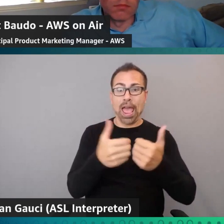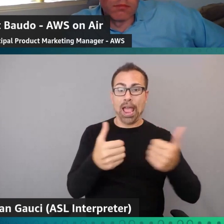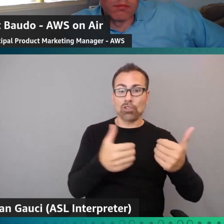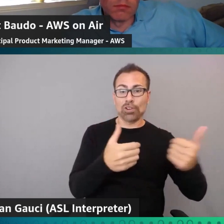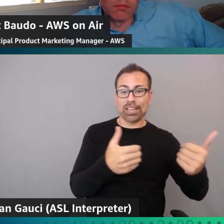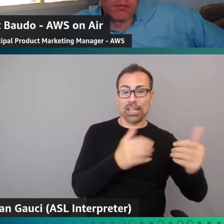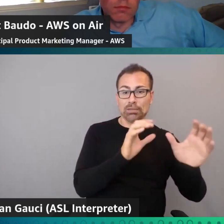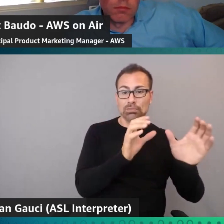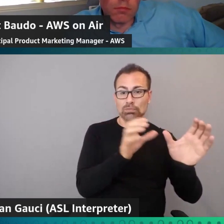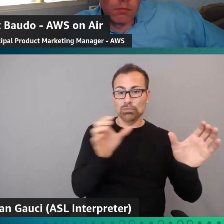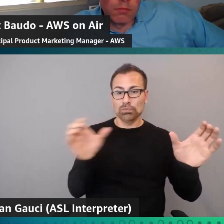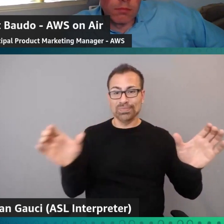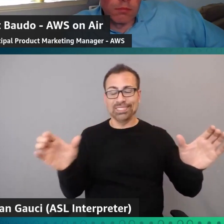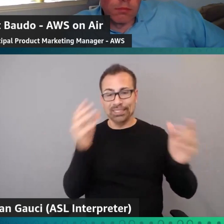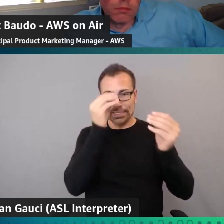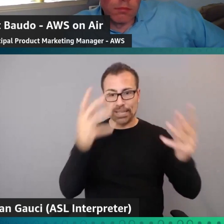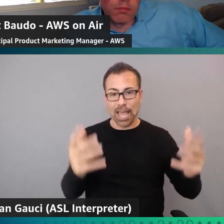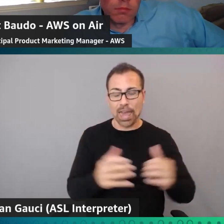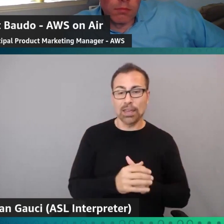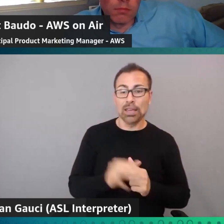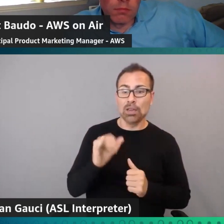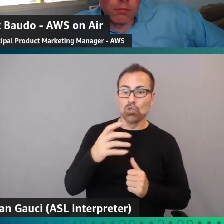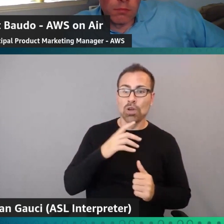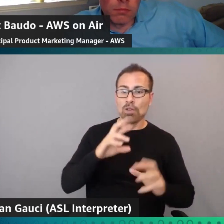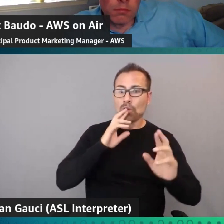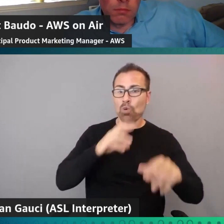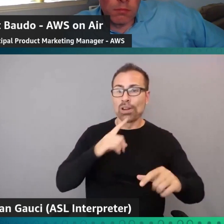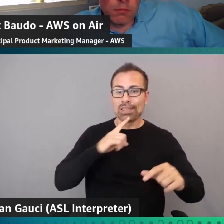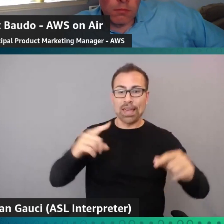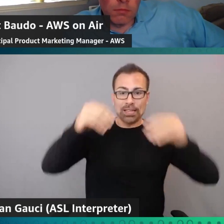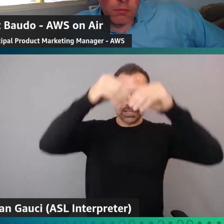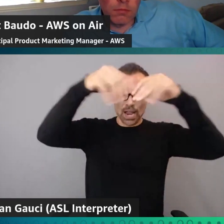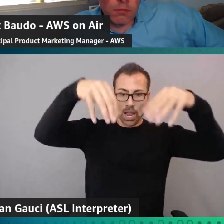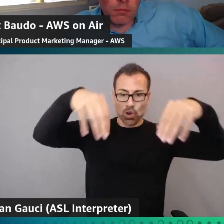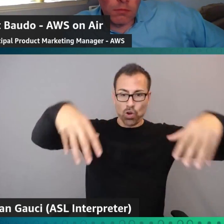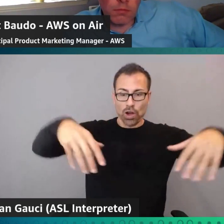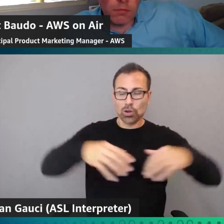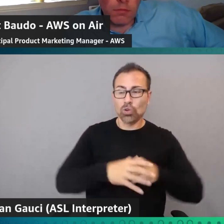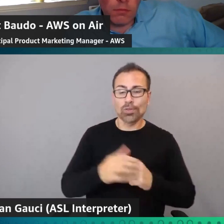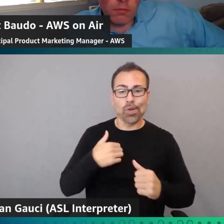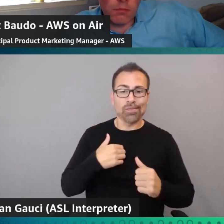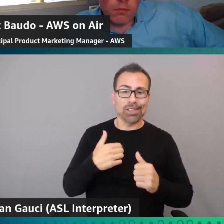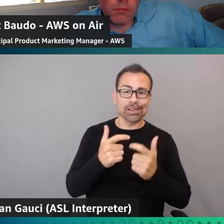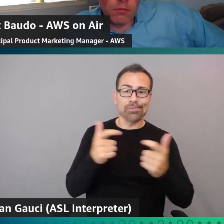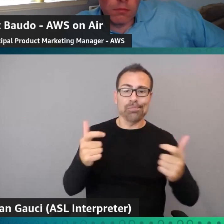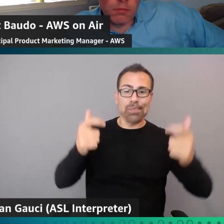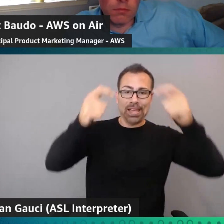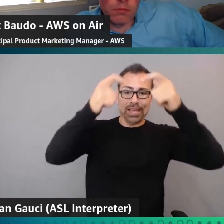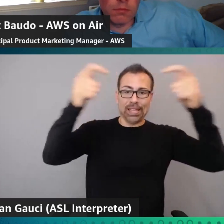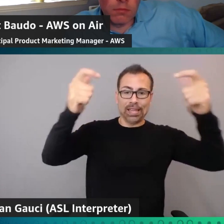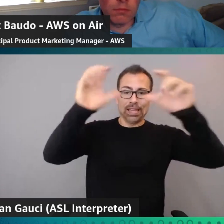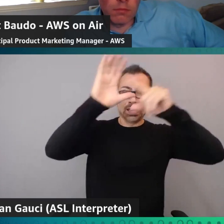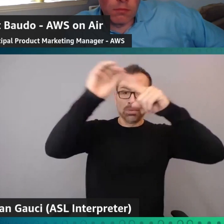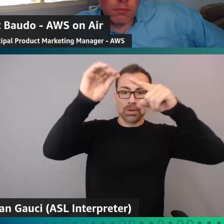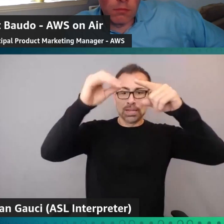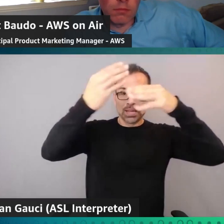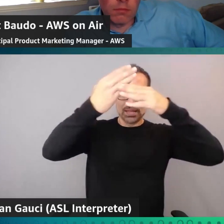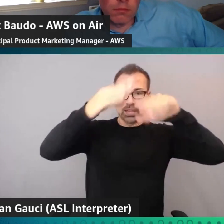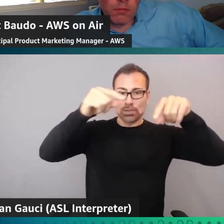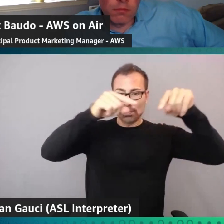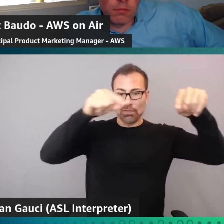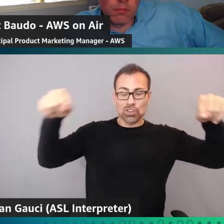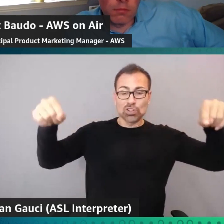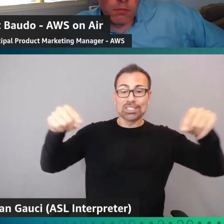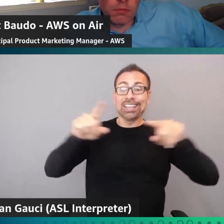which is hierarchical, like if you have like a main company and then some divisions and they're organized in different geos, you